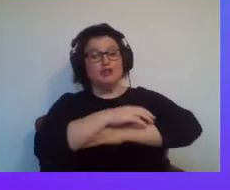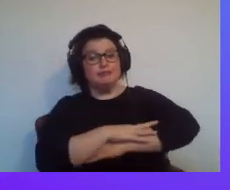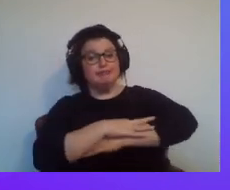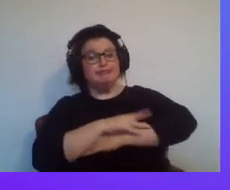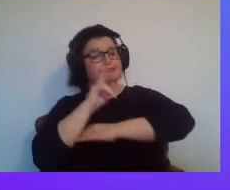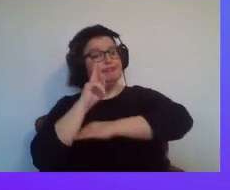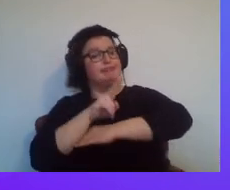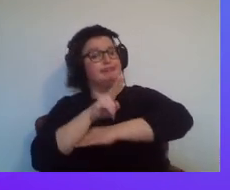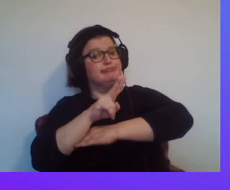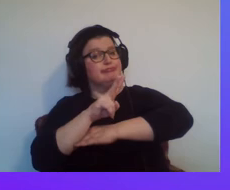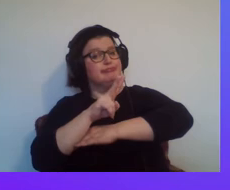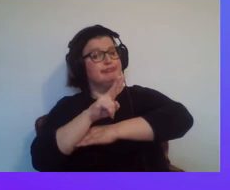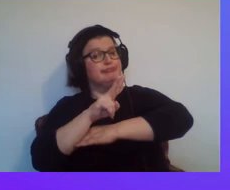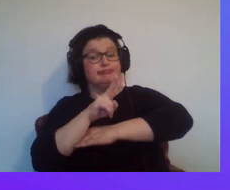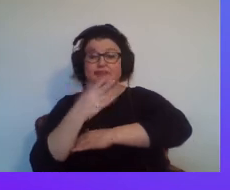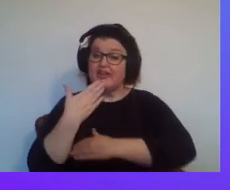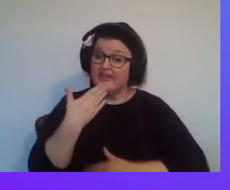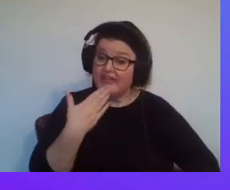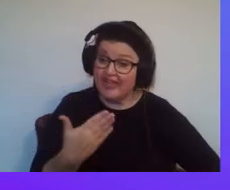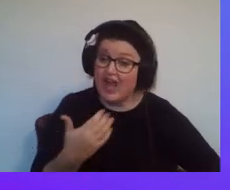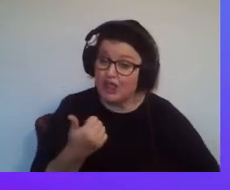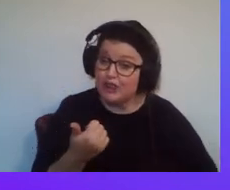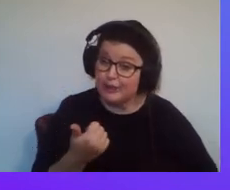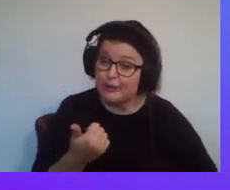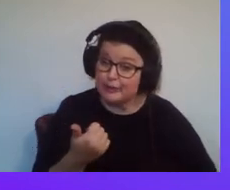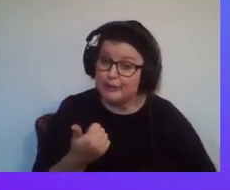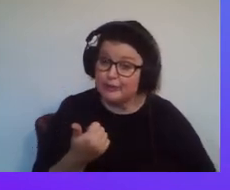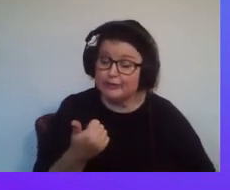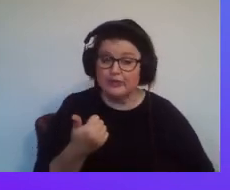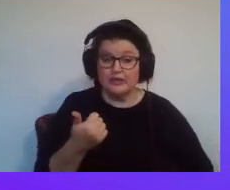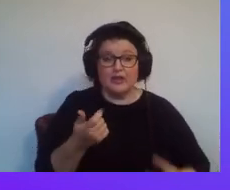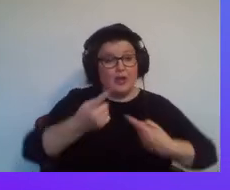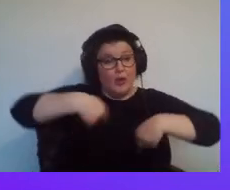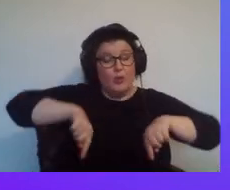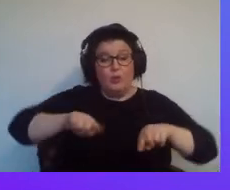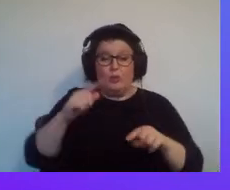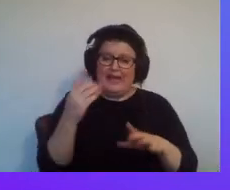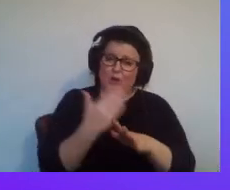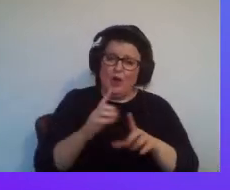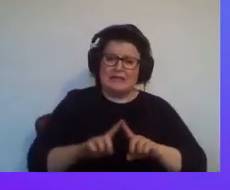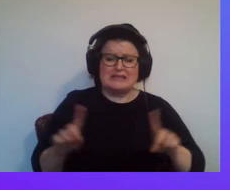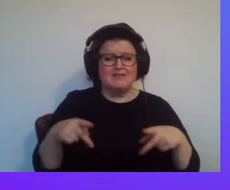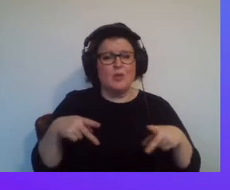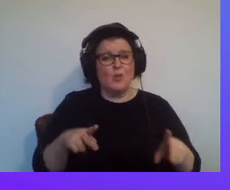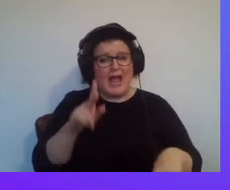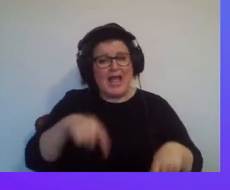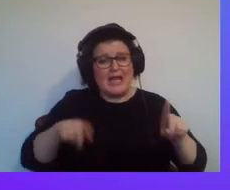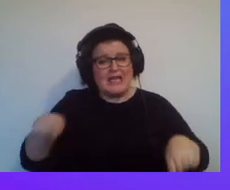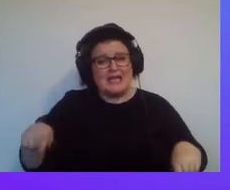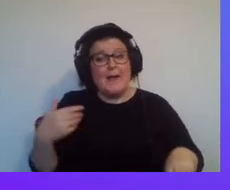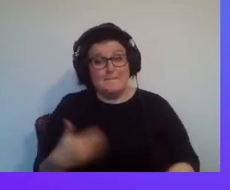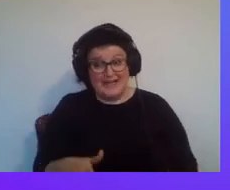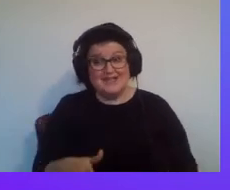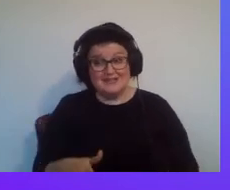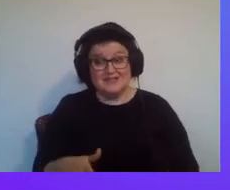It's been very challenging. We've all had to work in a different way. And I think for those of us who